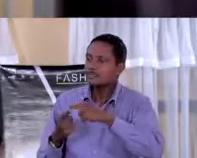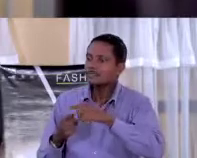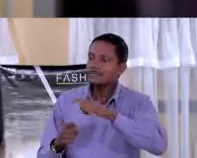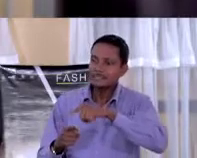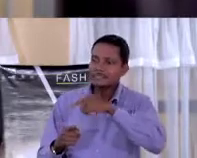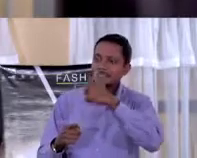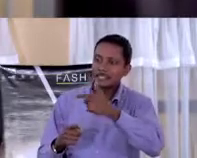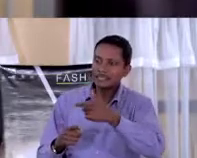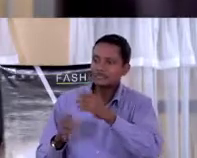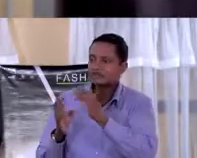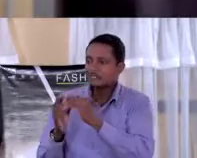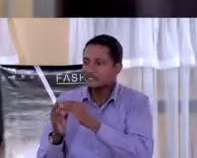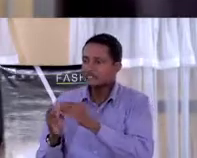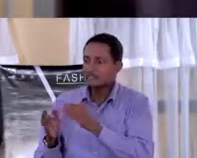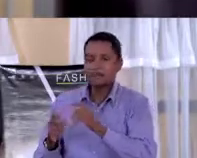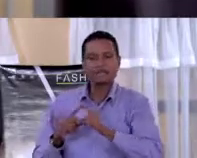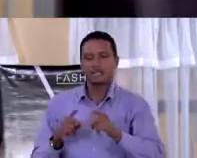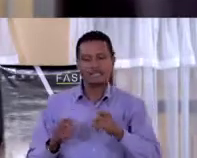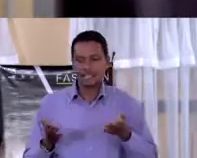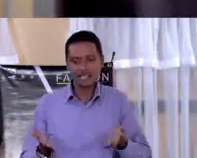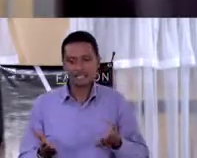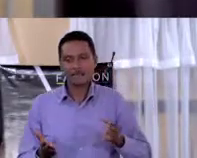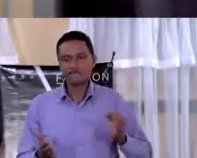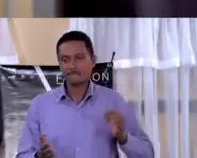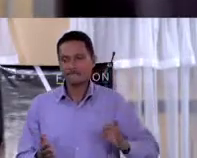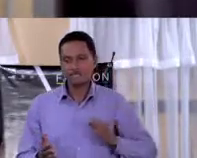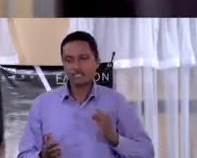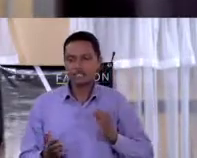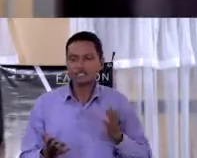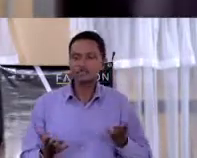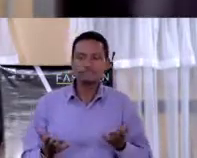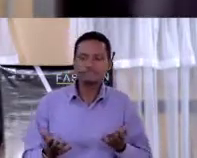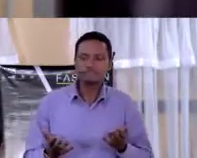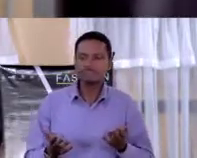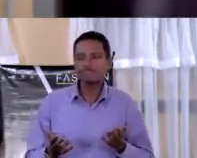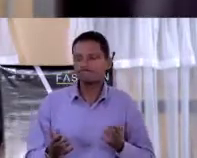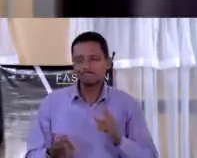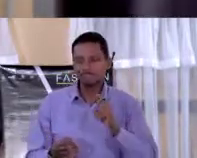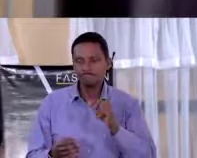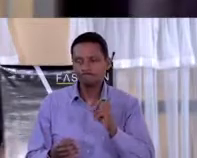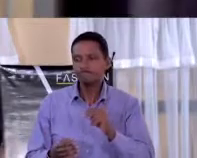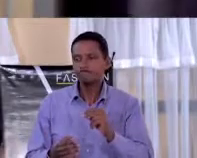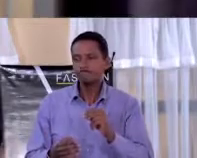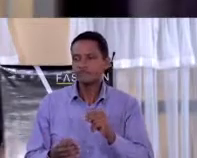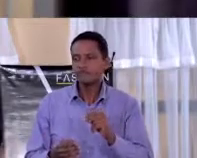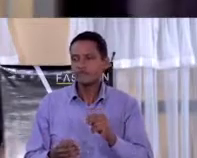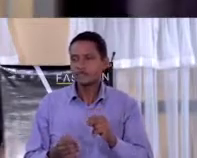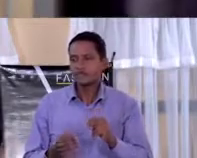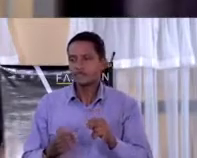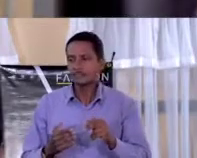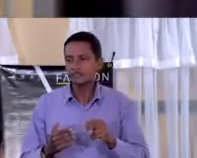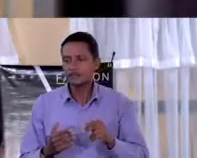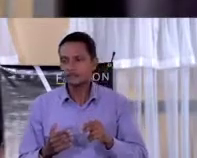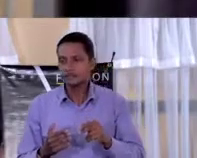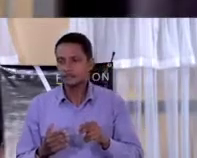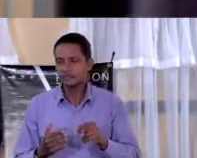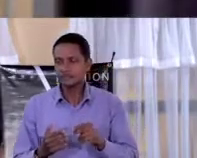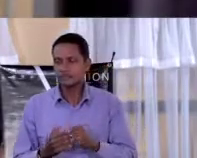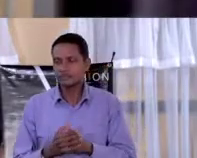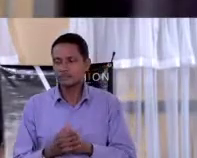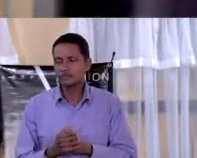of governments that happens like every fourth thing, the last thing that was committed to is not followed